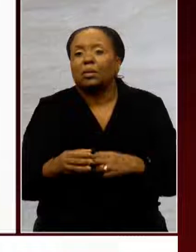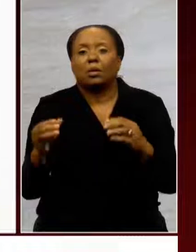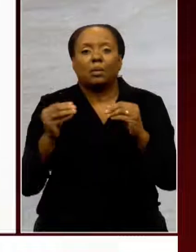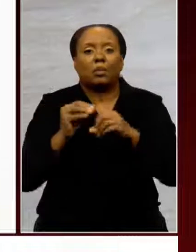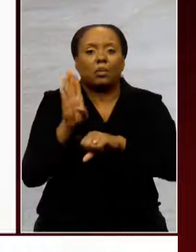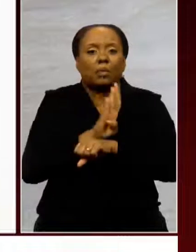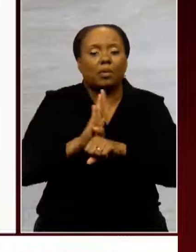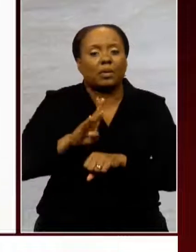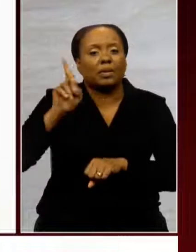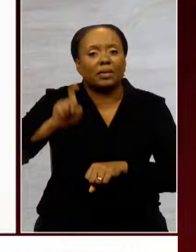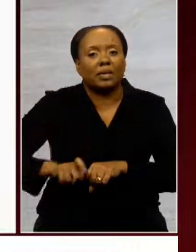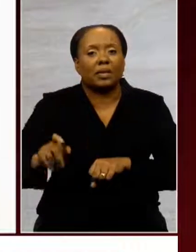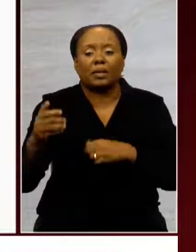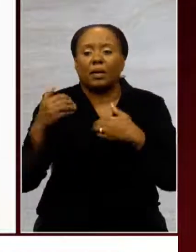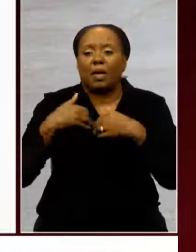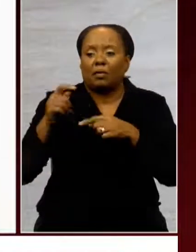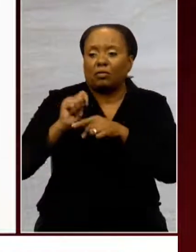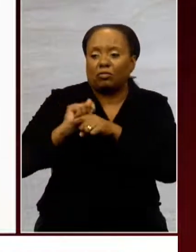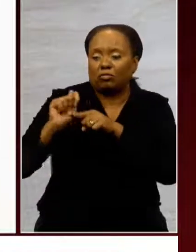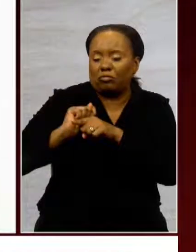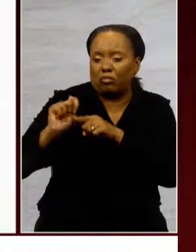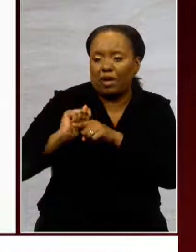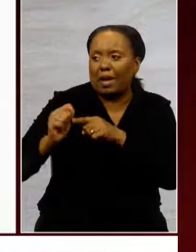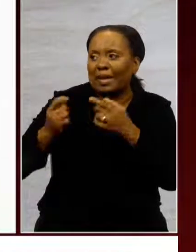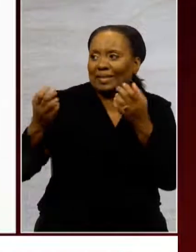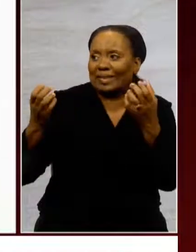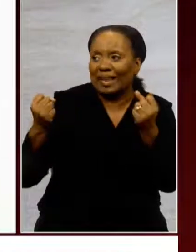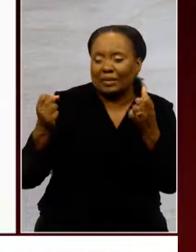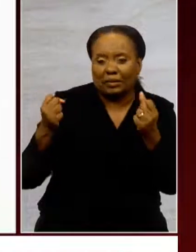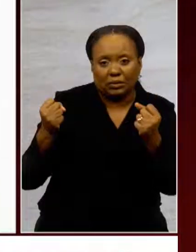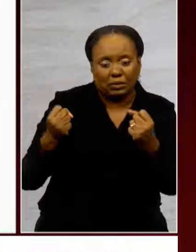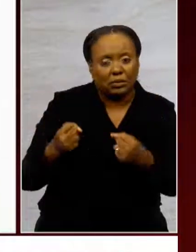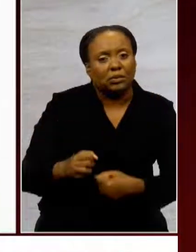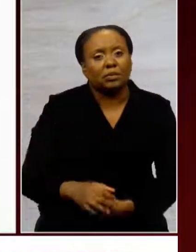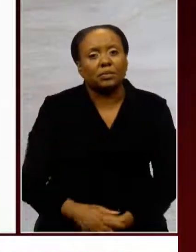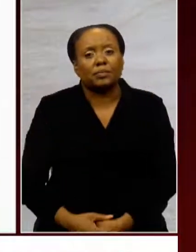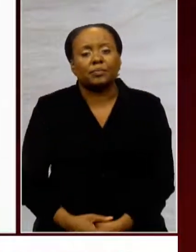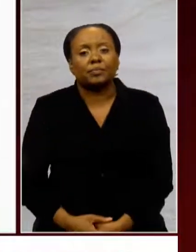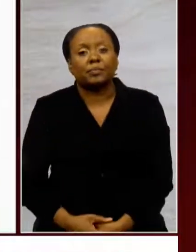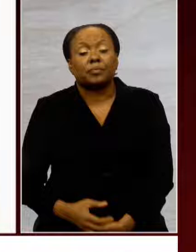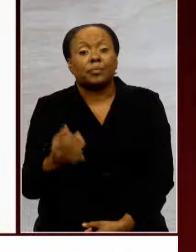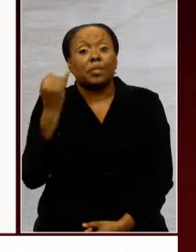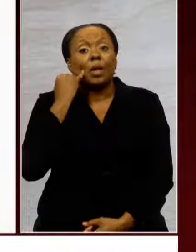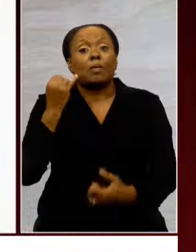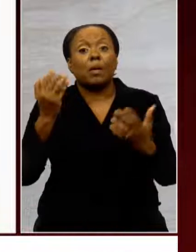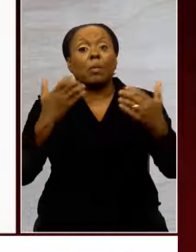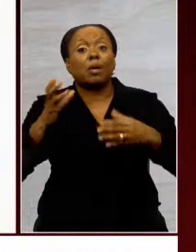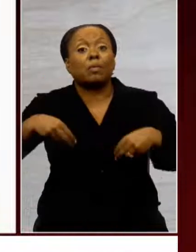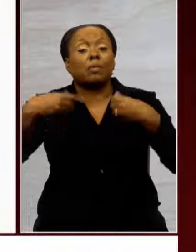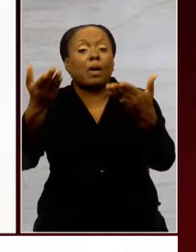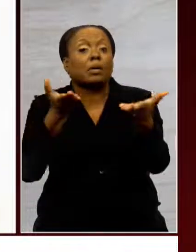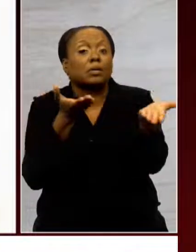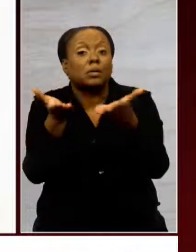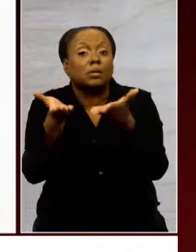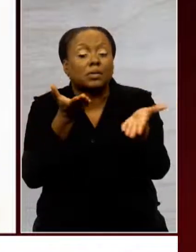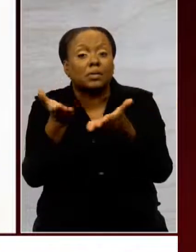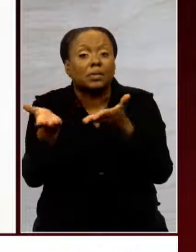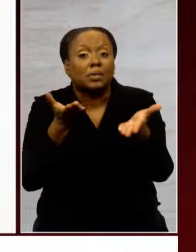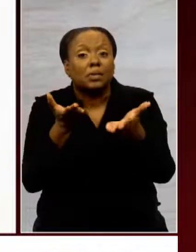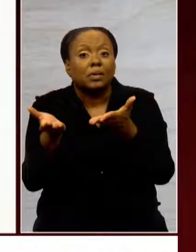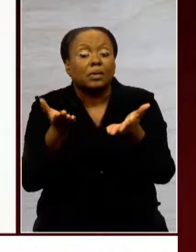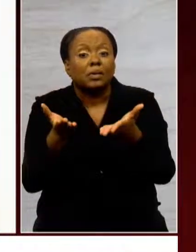are trained in sign language. Because if we are to provide services